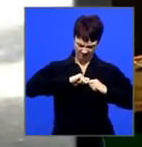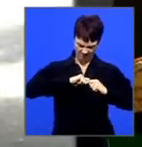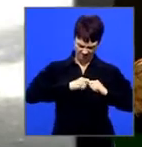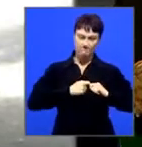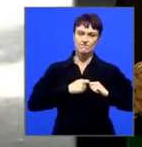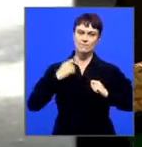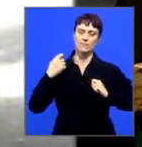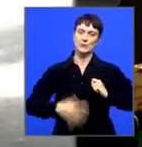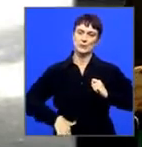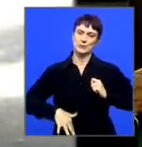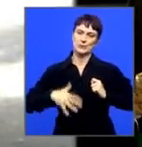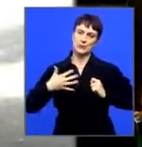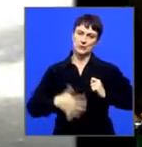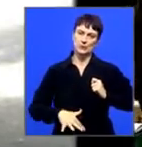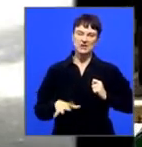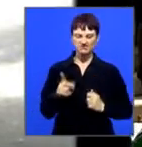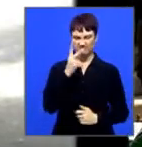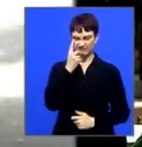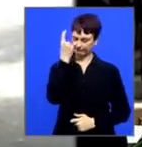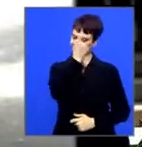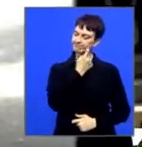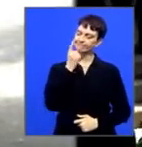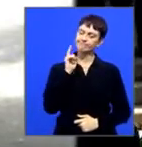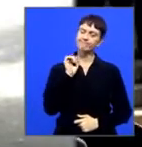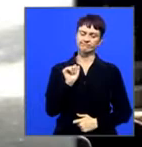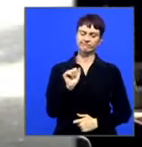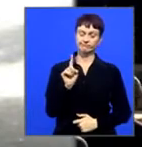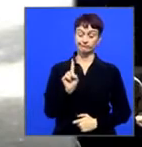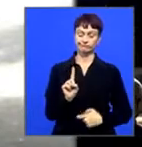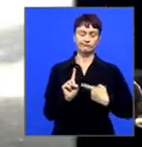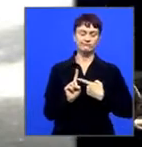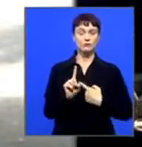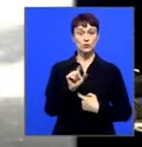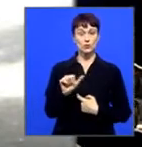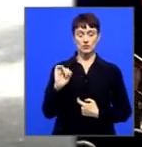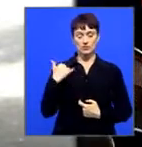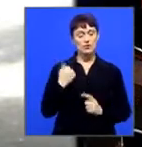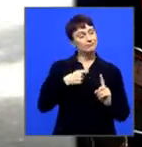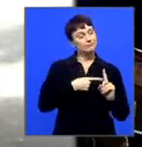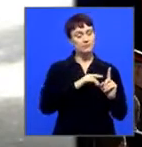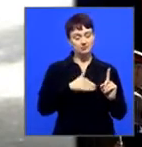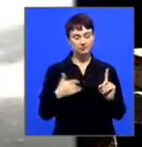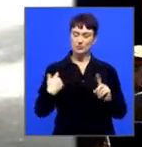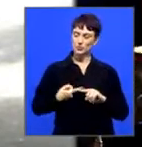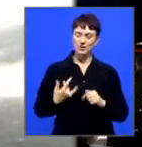that has been etched onto their faces since the moment he passed away just a week ago.